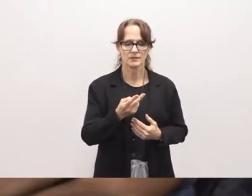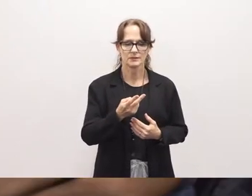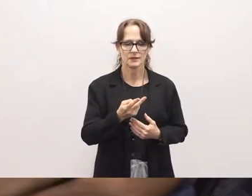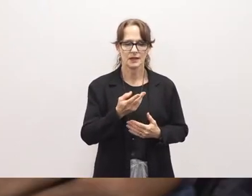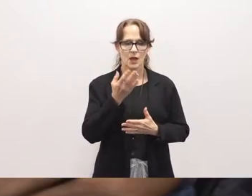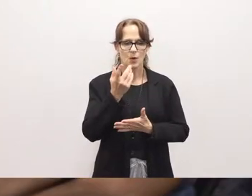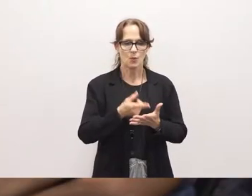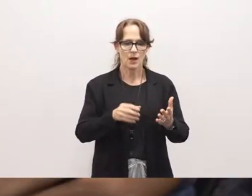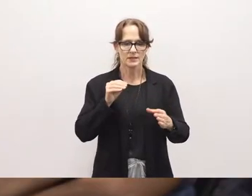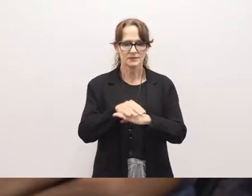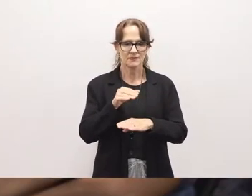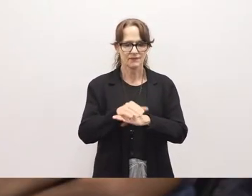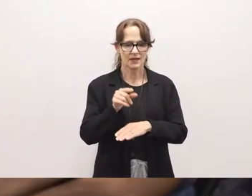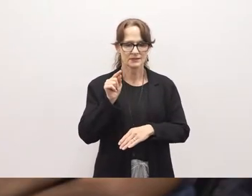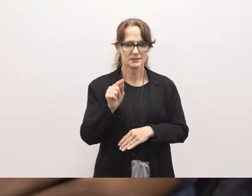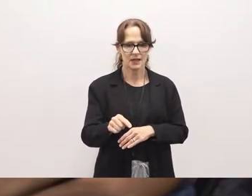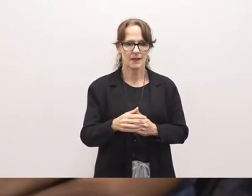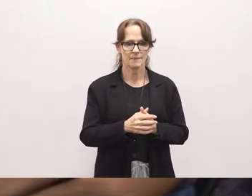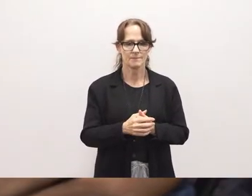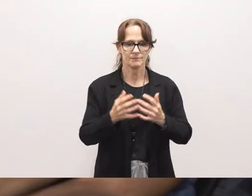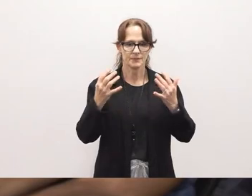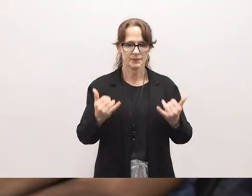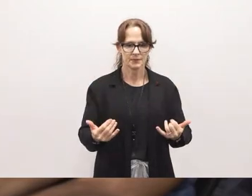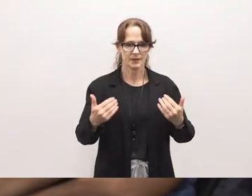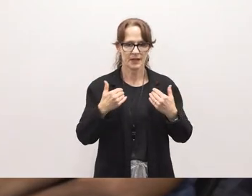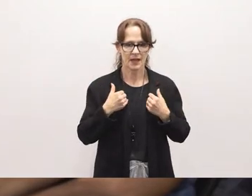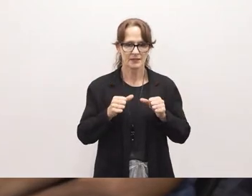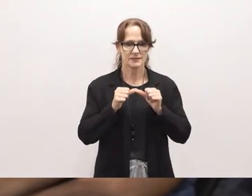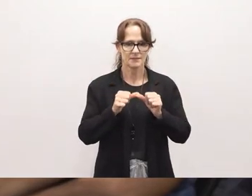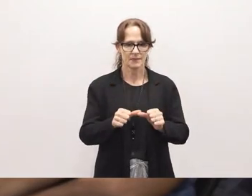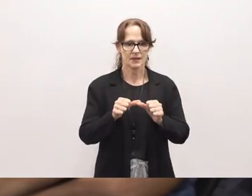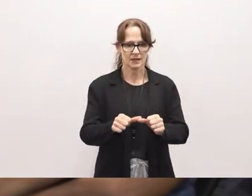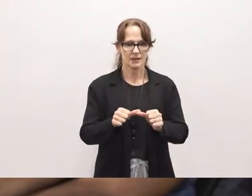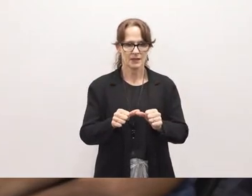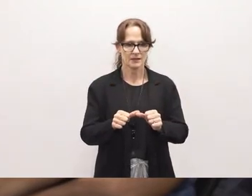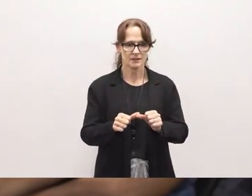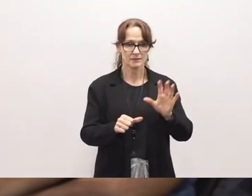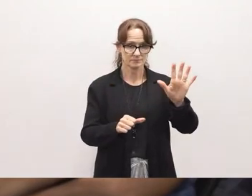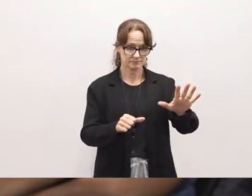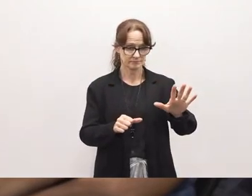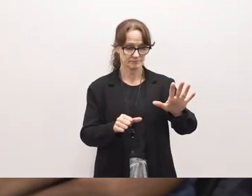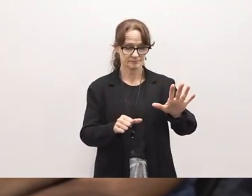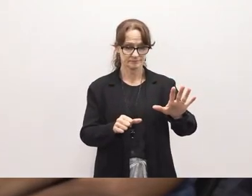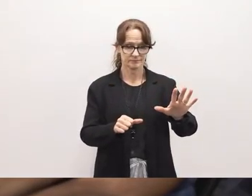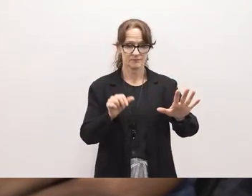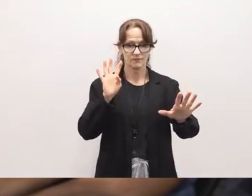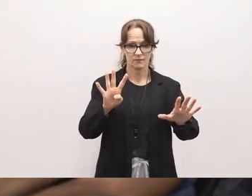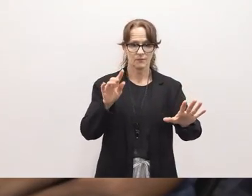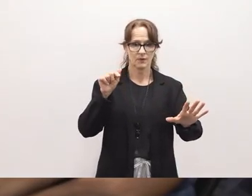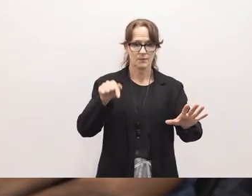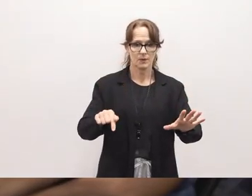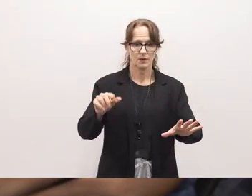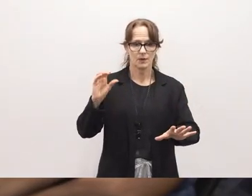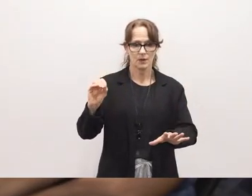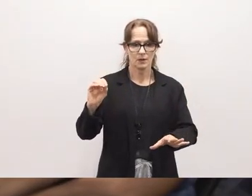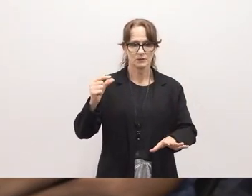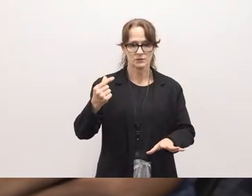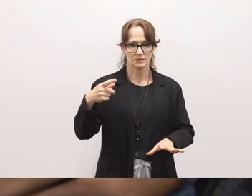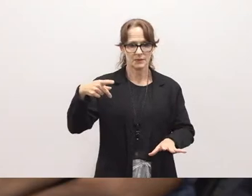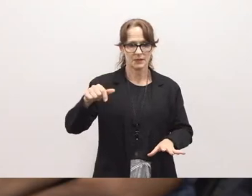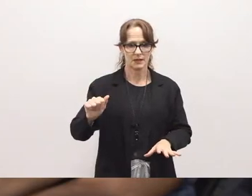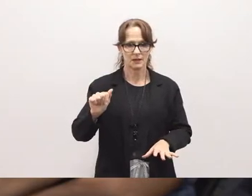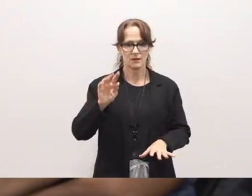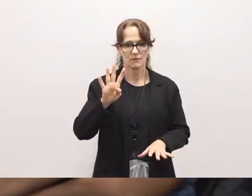directly affect them. She currently has maintained, listen to this, a 4.0 GPA and